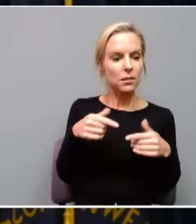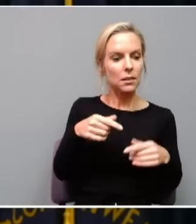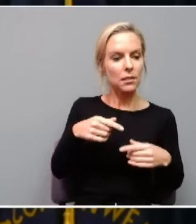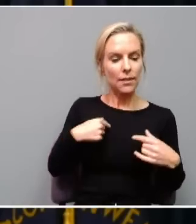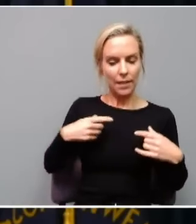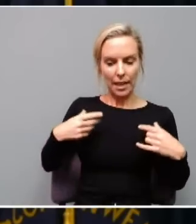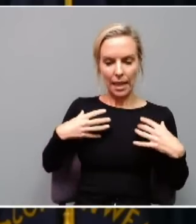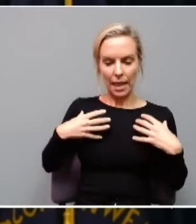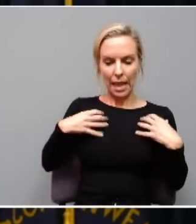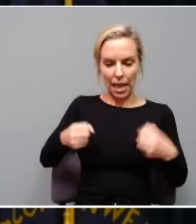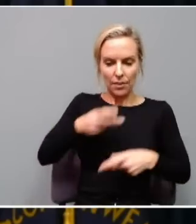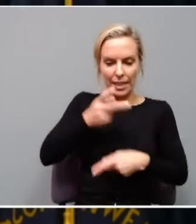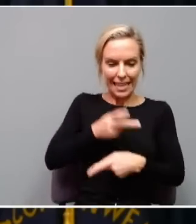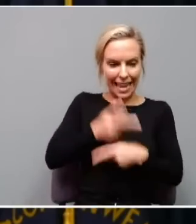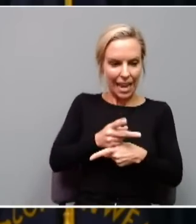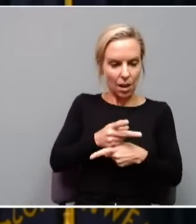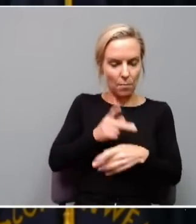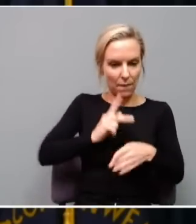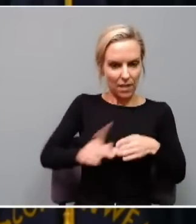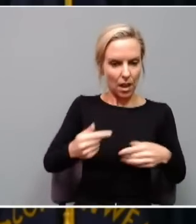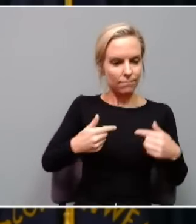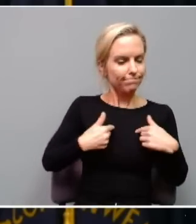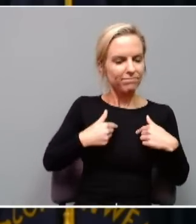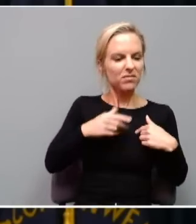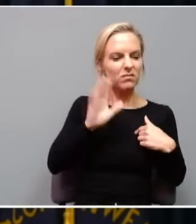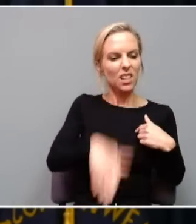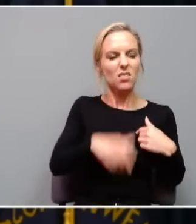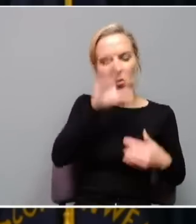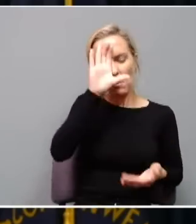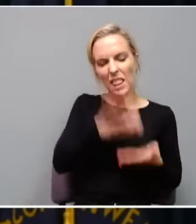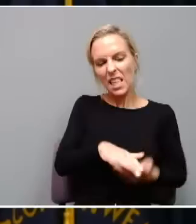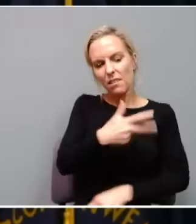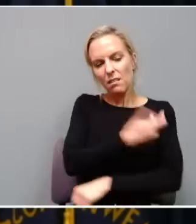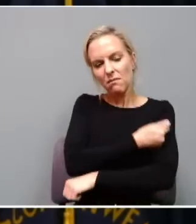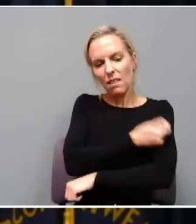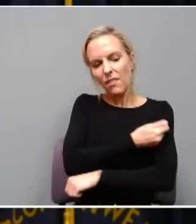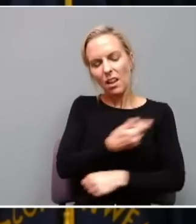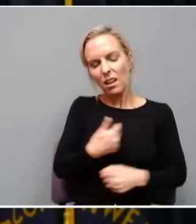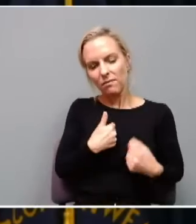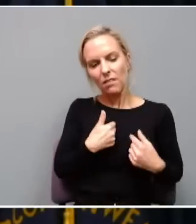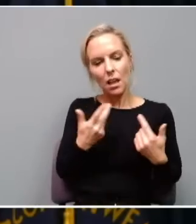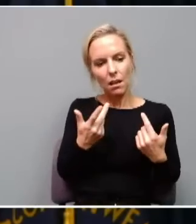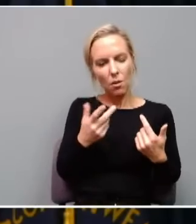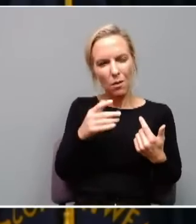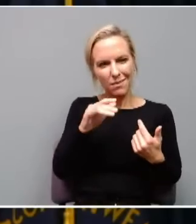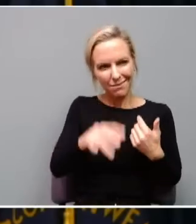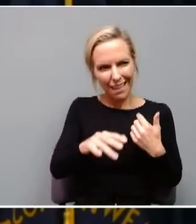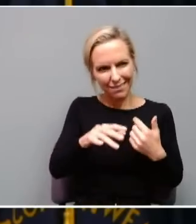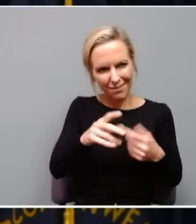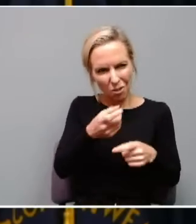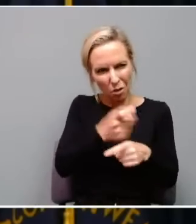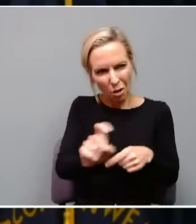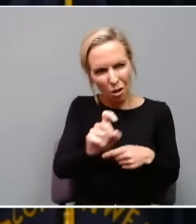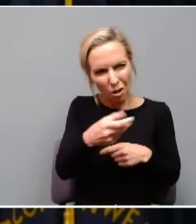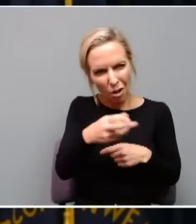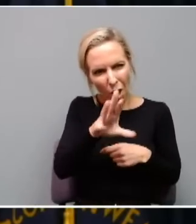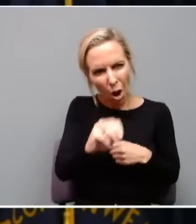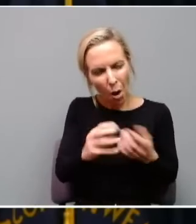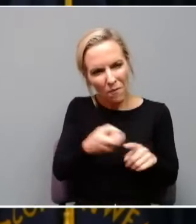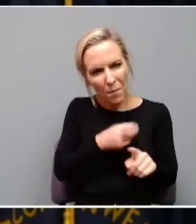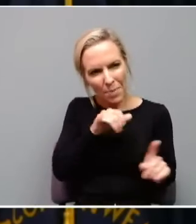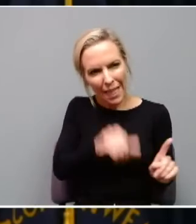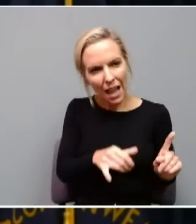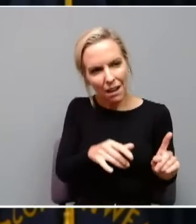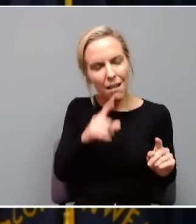that doesn't believe in vaccinations? I mean, what harm comes from that? I think it's critically important that healthcare workers